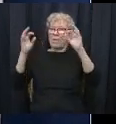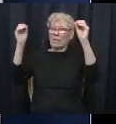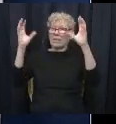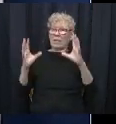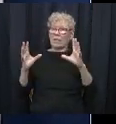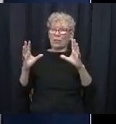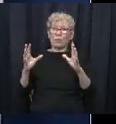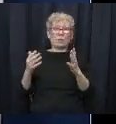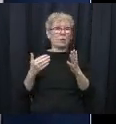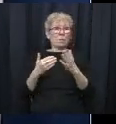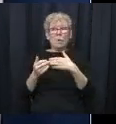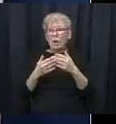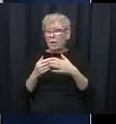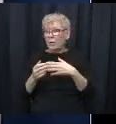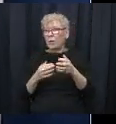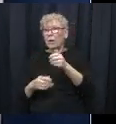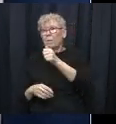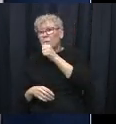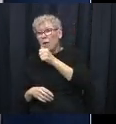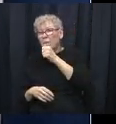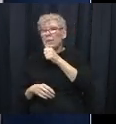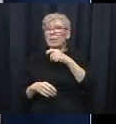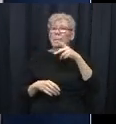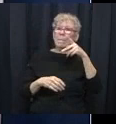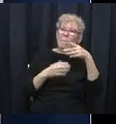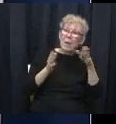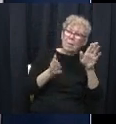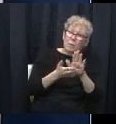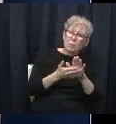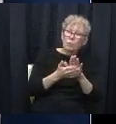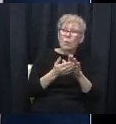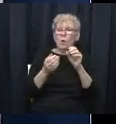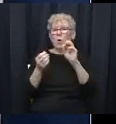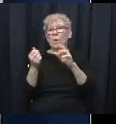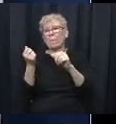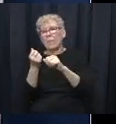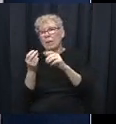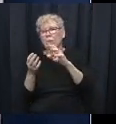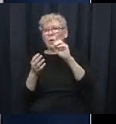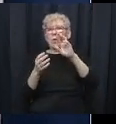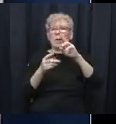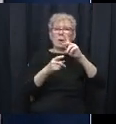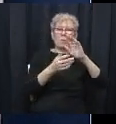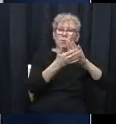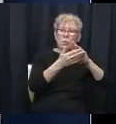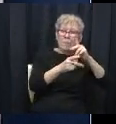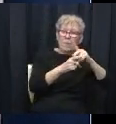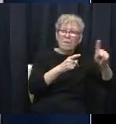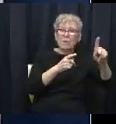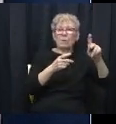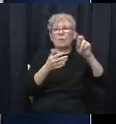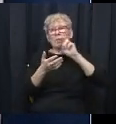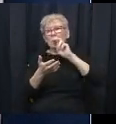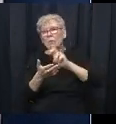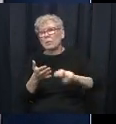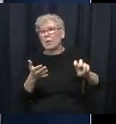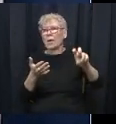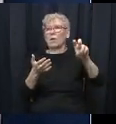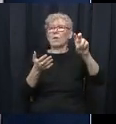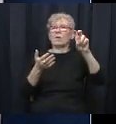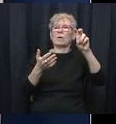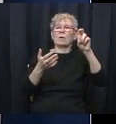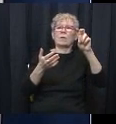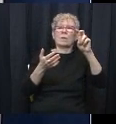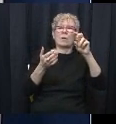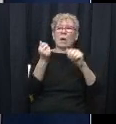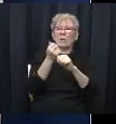clerks, daycare. Of the 120,000, we know that not everybody will get it, but we model that we